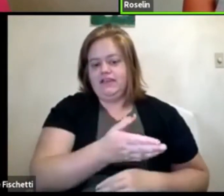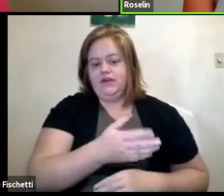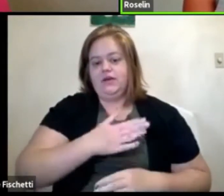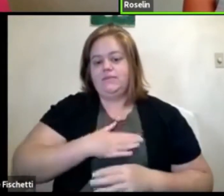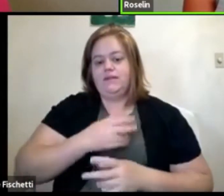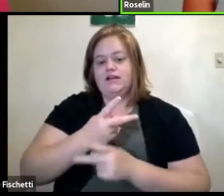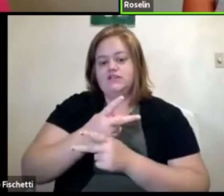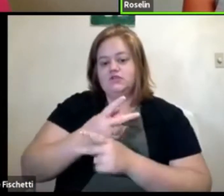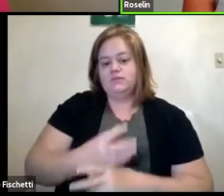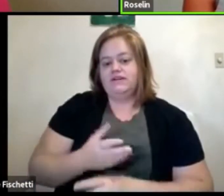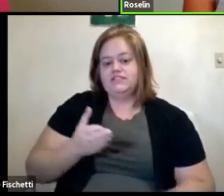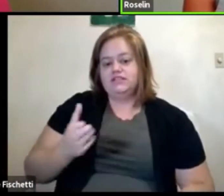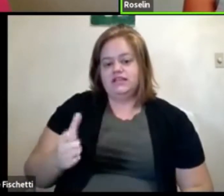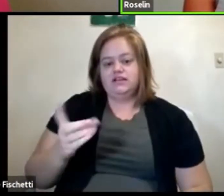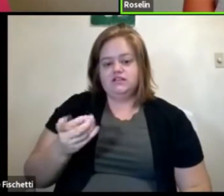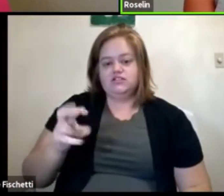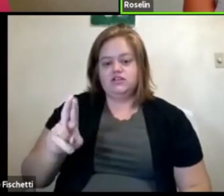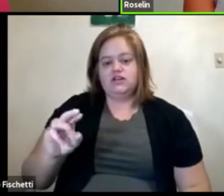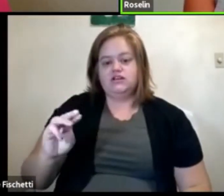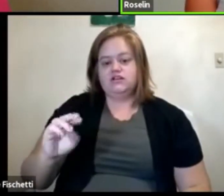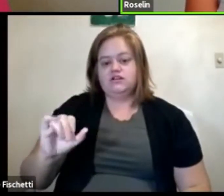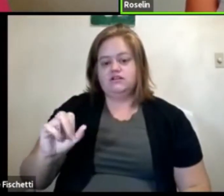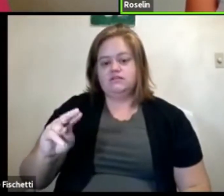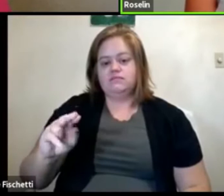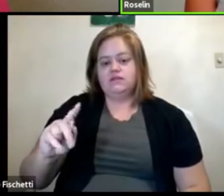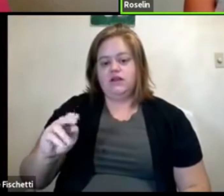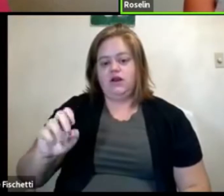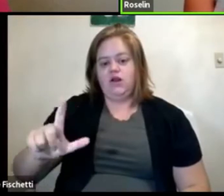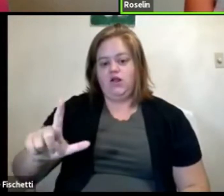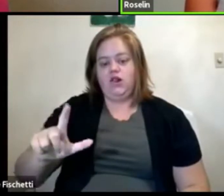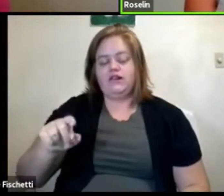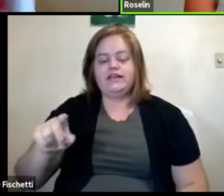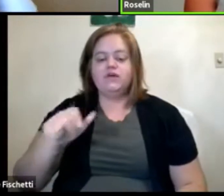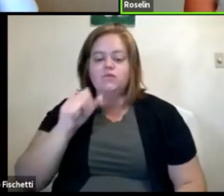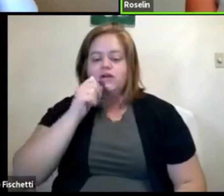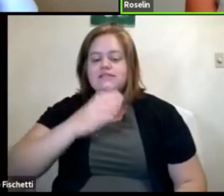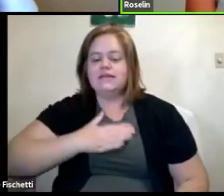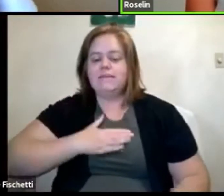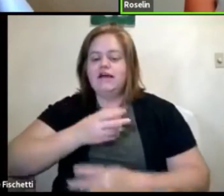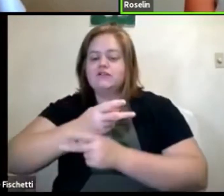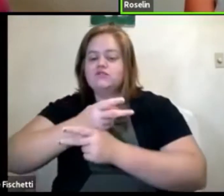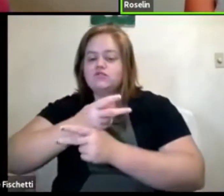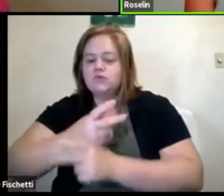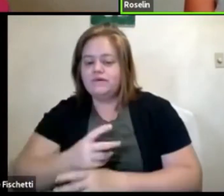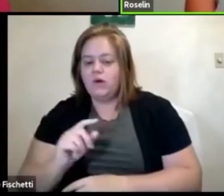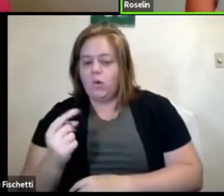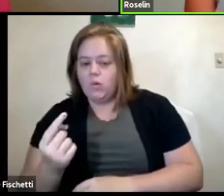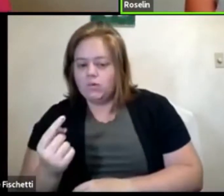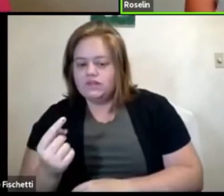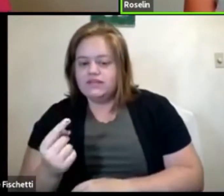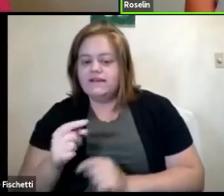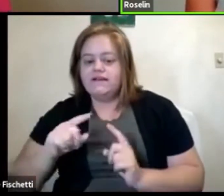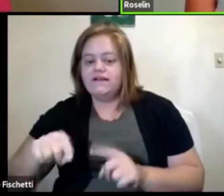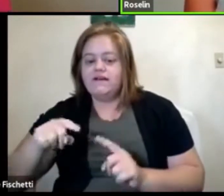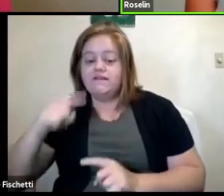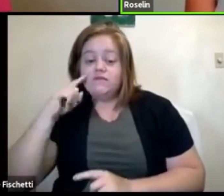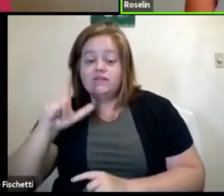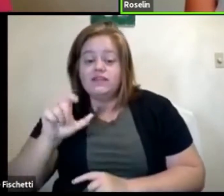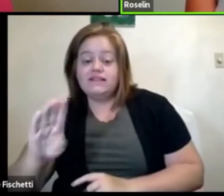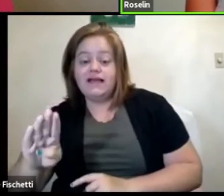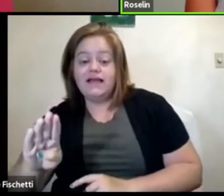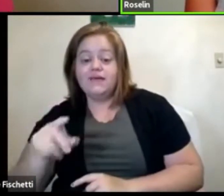Mitnall, he wasn't just my supervisor, and when I was in the lab, he really started guiding